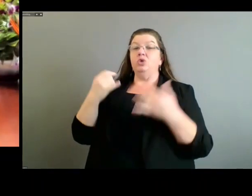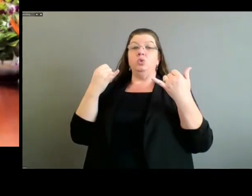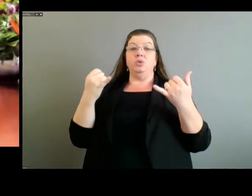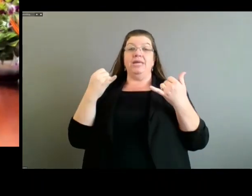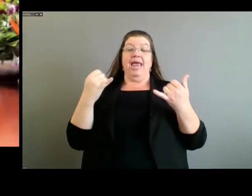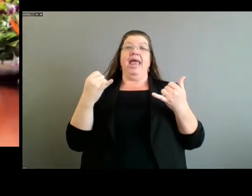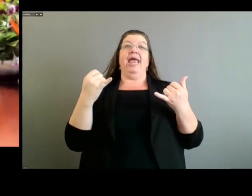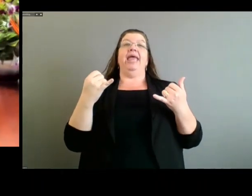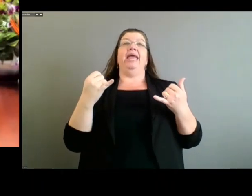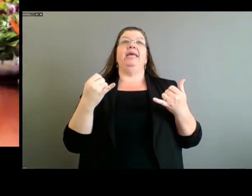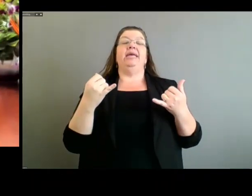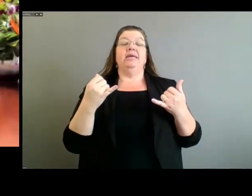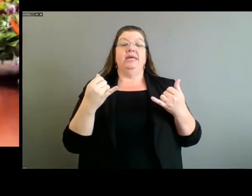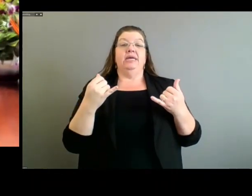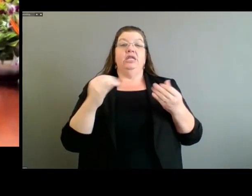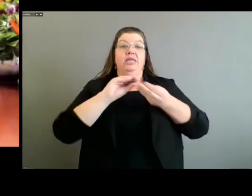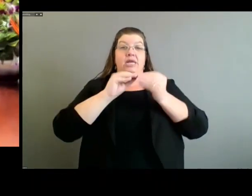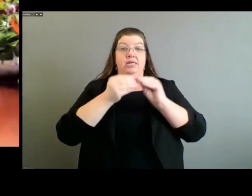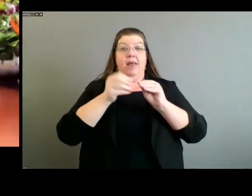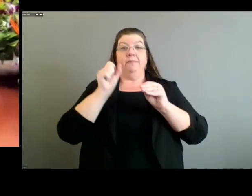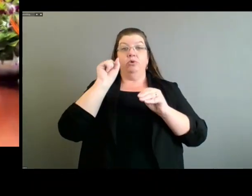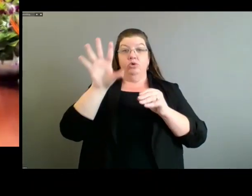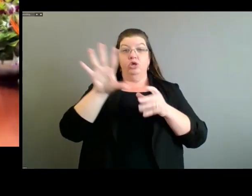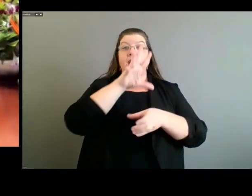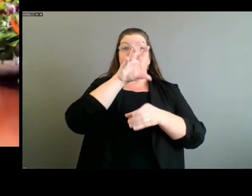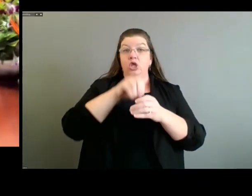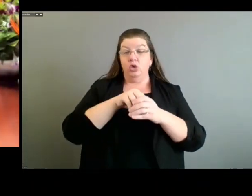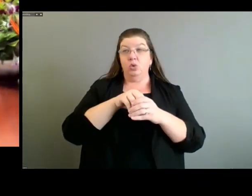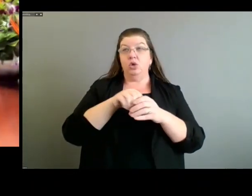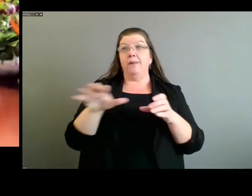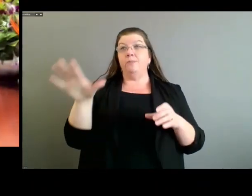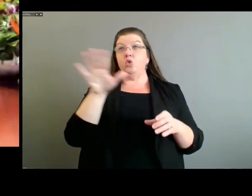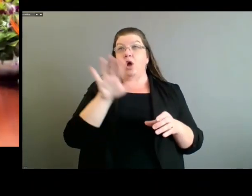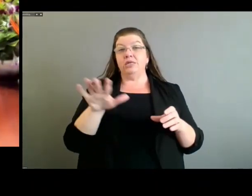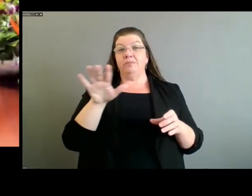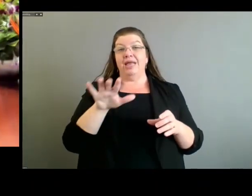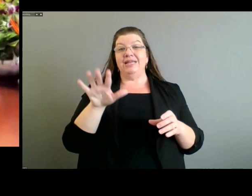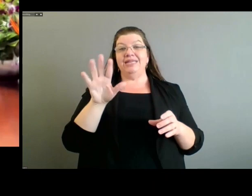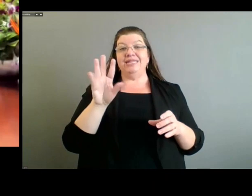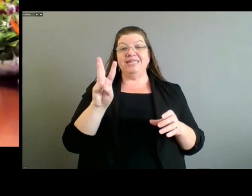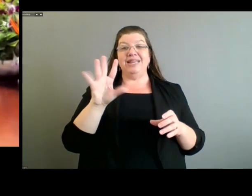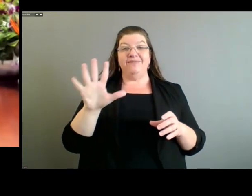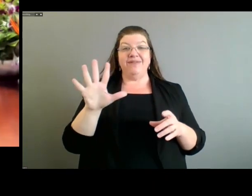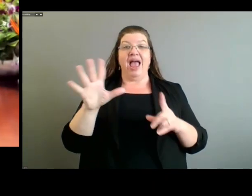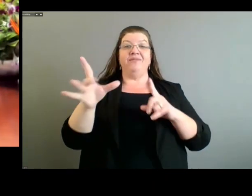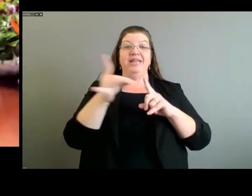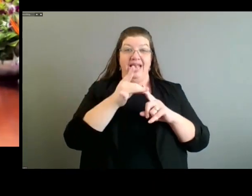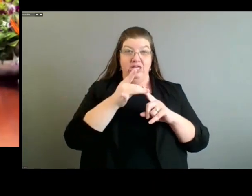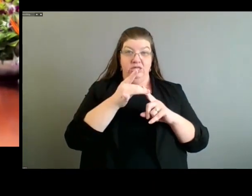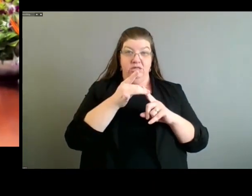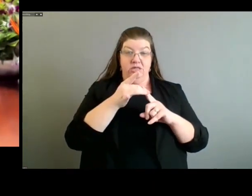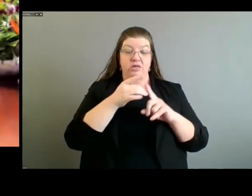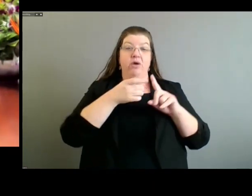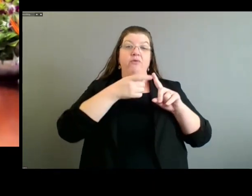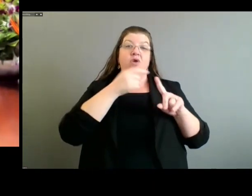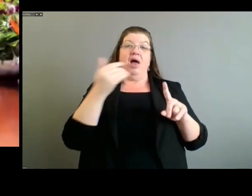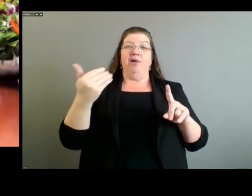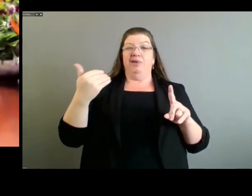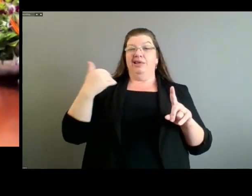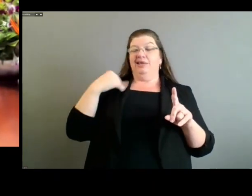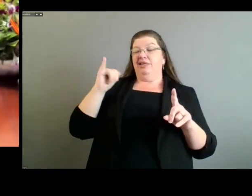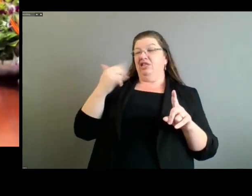cases do include approximately 65 cases from around